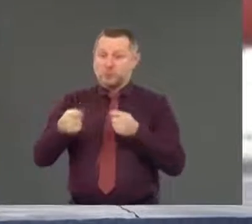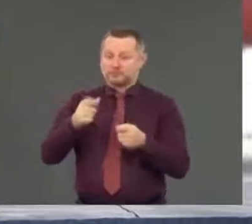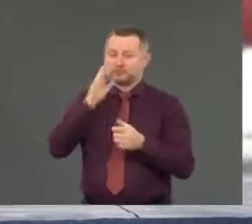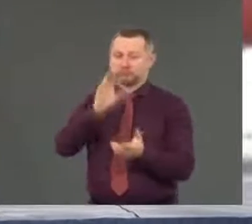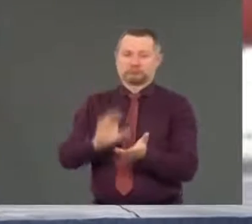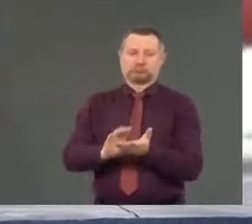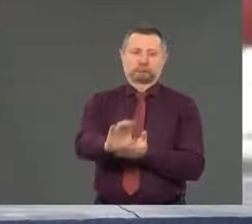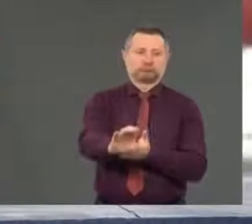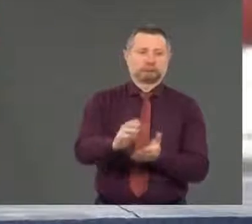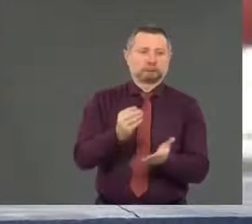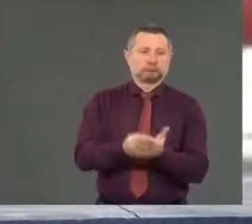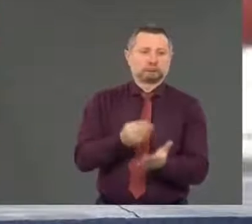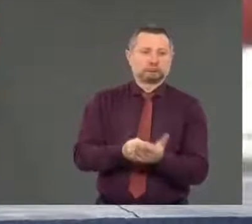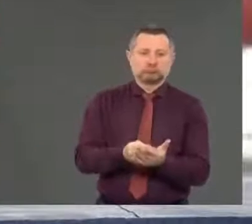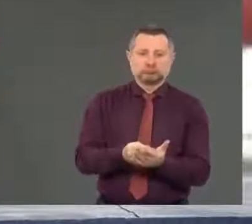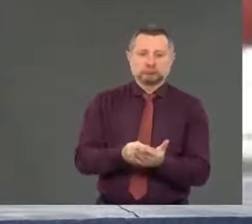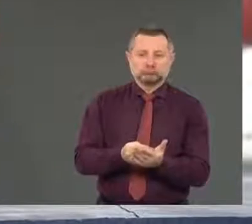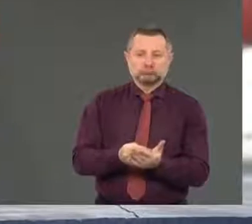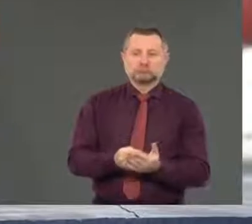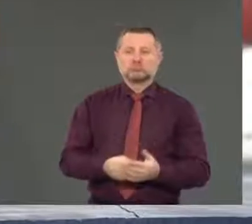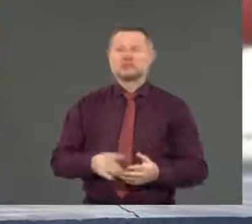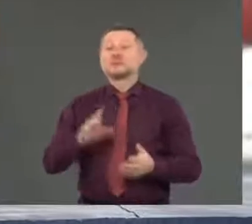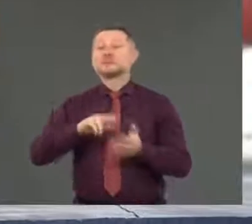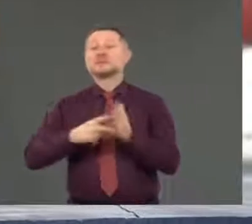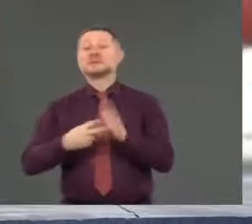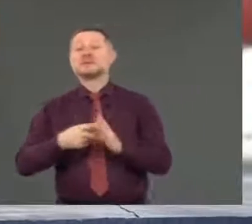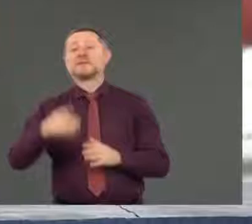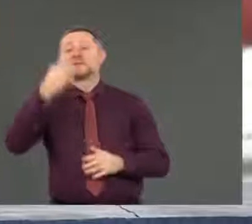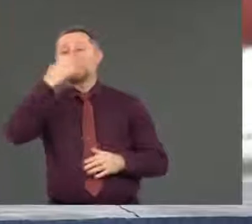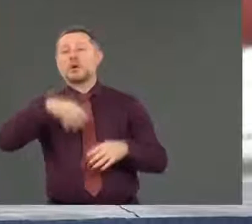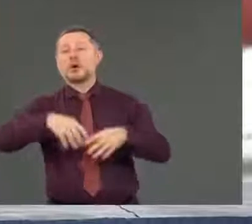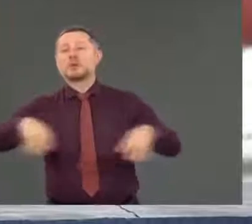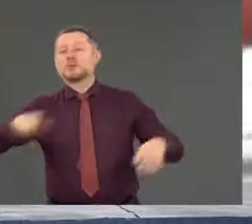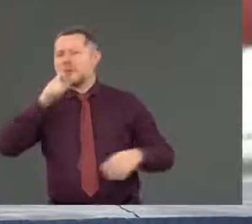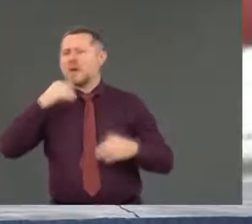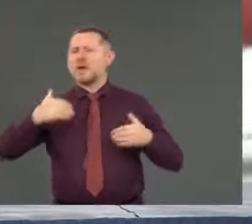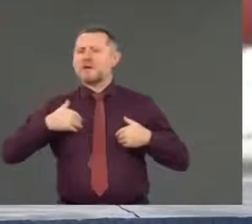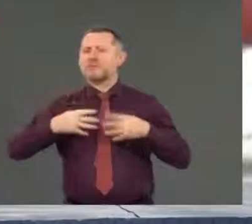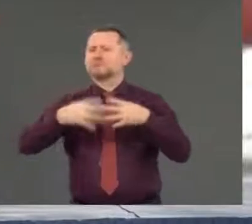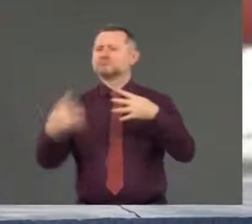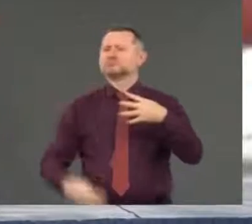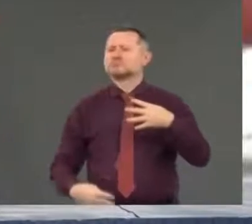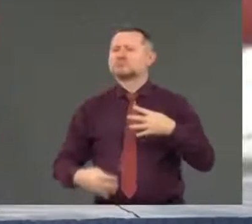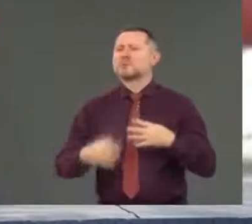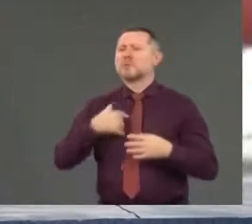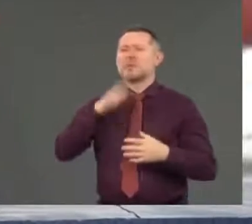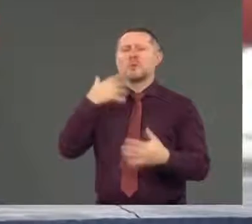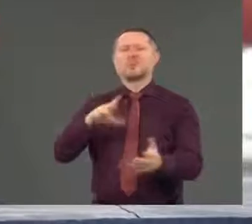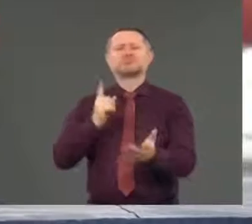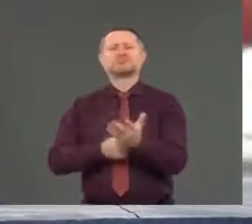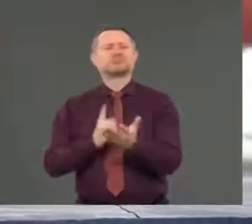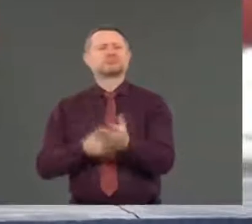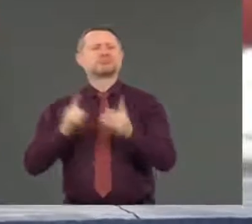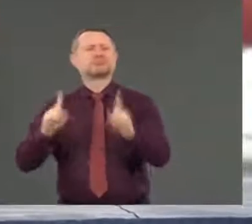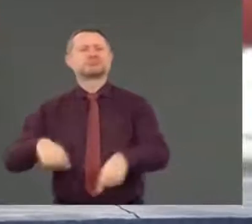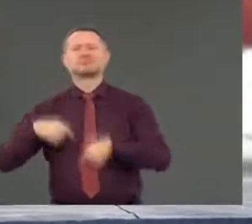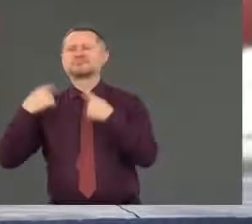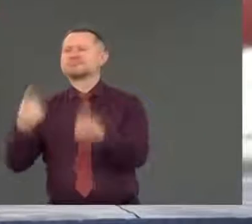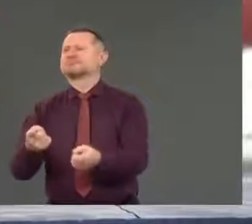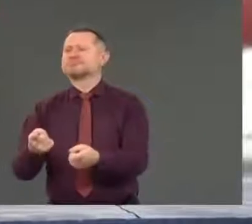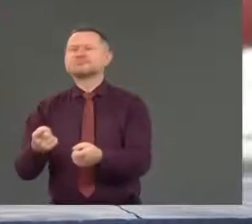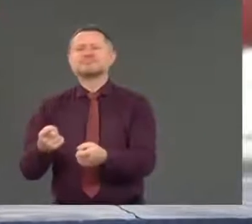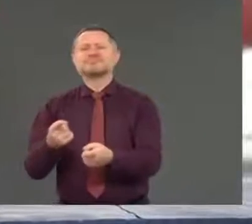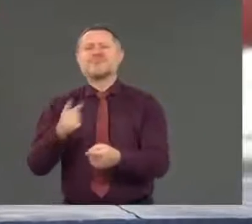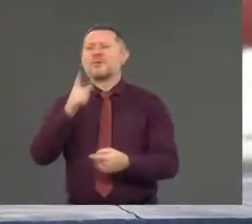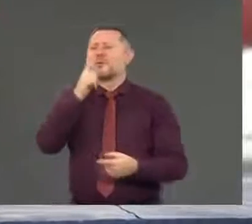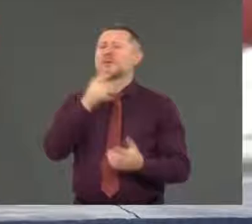benefits. Frontline workers, we have a full list, but they're the people we've been discussing. It's the frontline public health